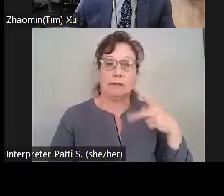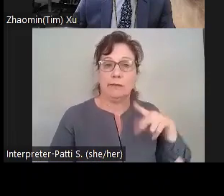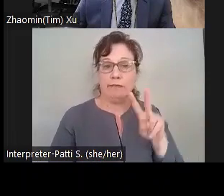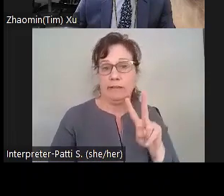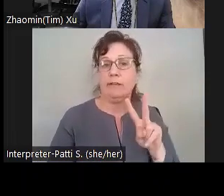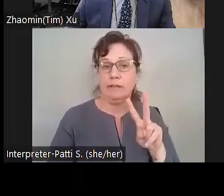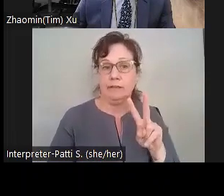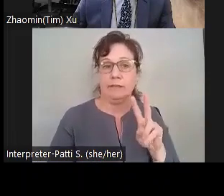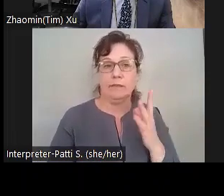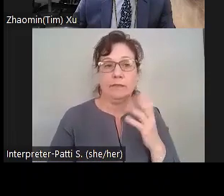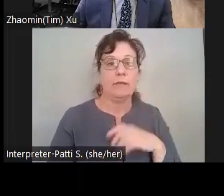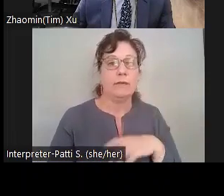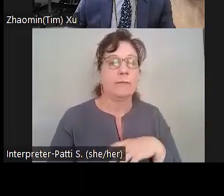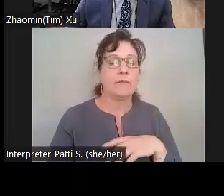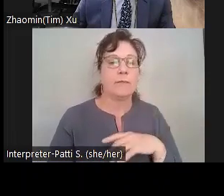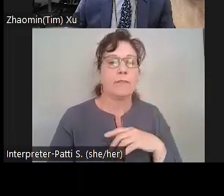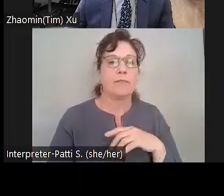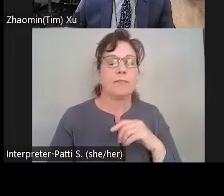And